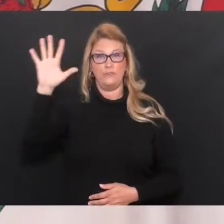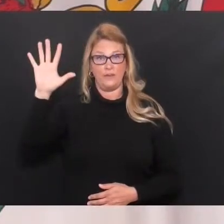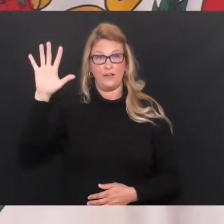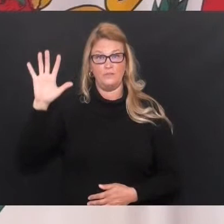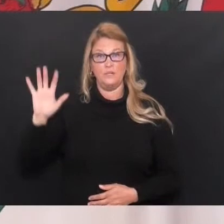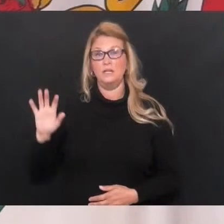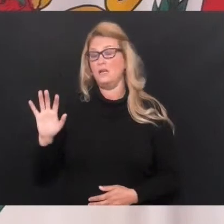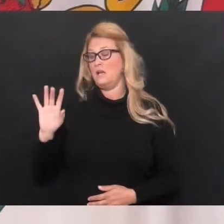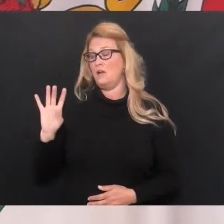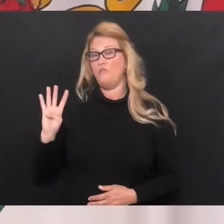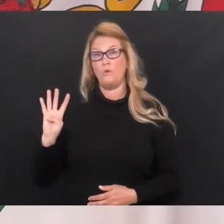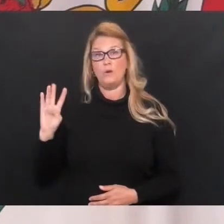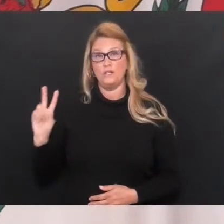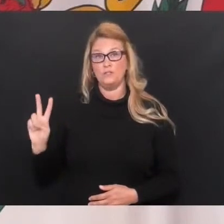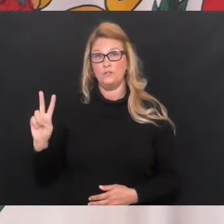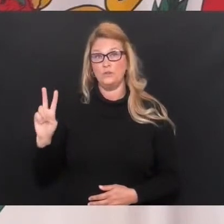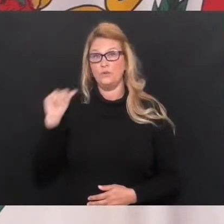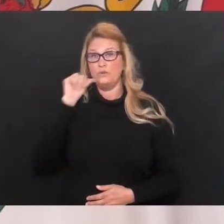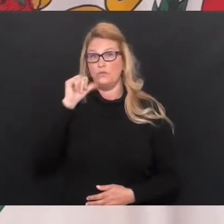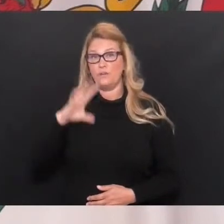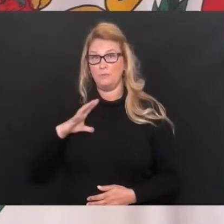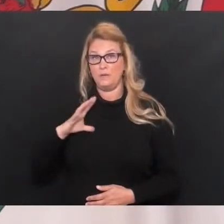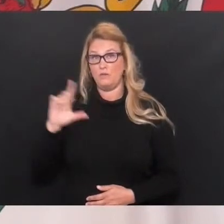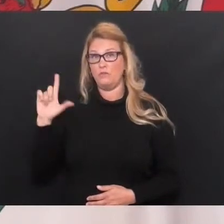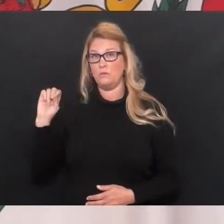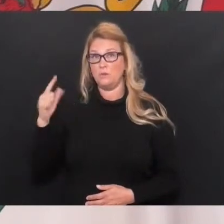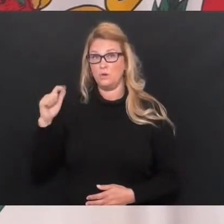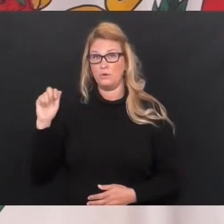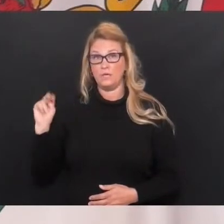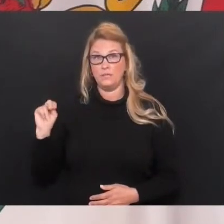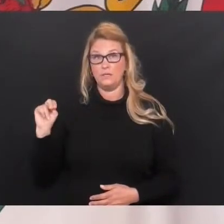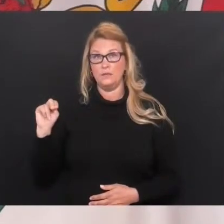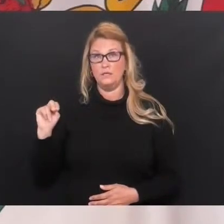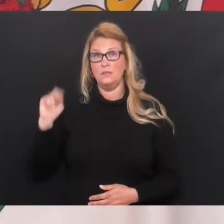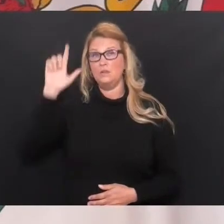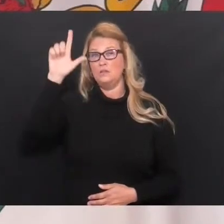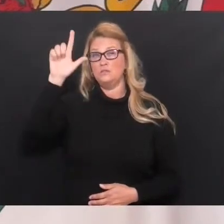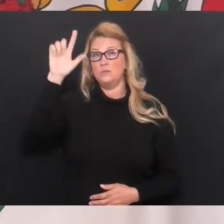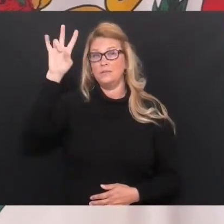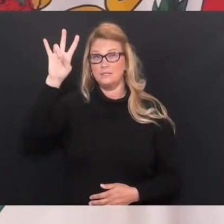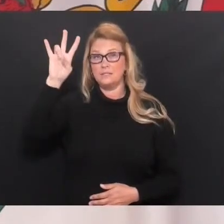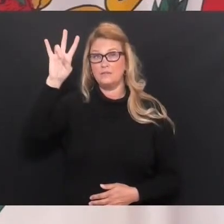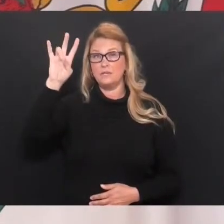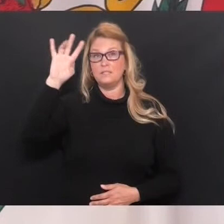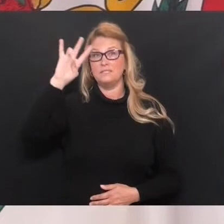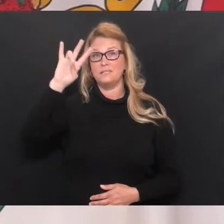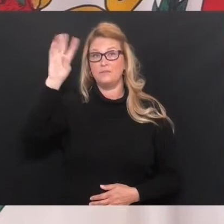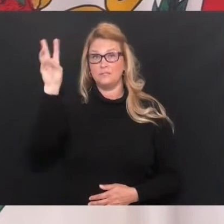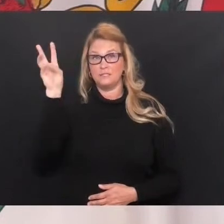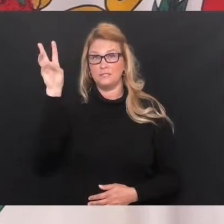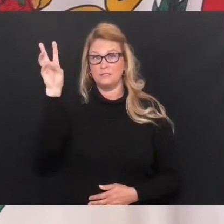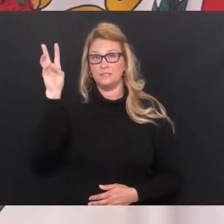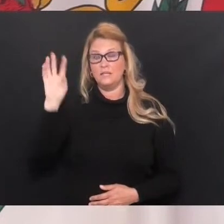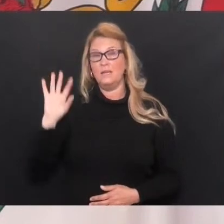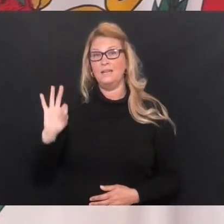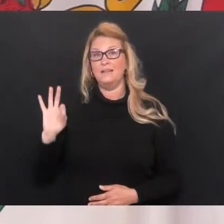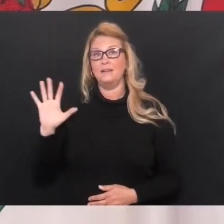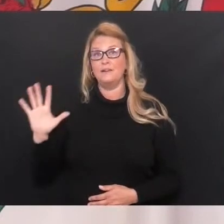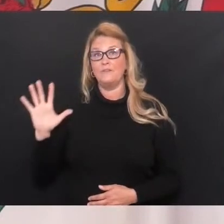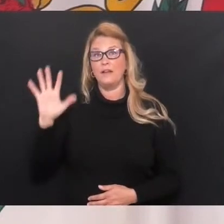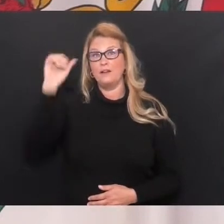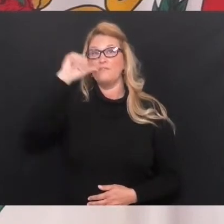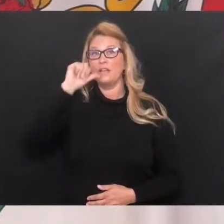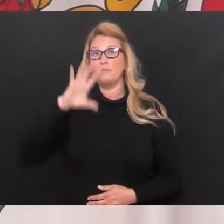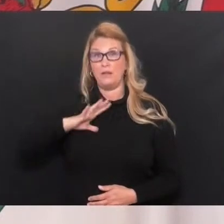death is a 42-year-old female from Logan County. Our 2,776th death is a